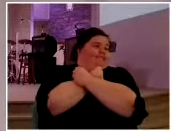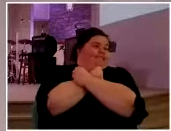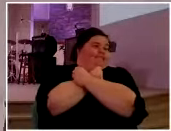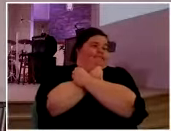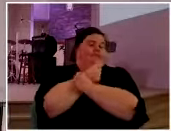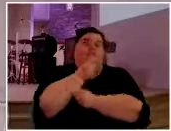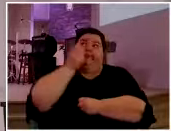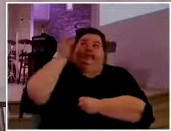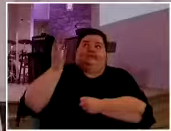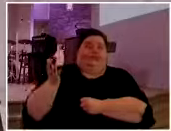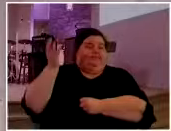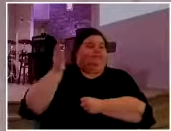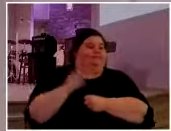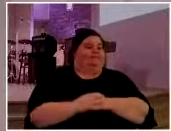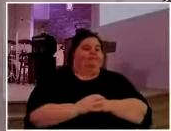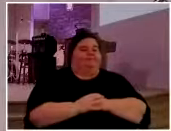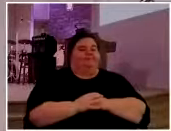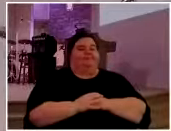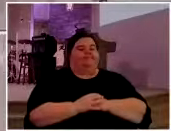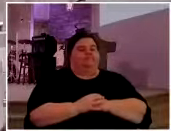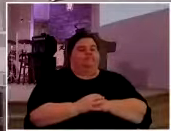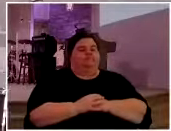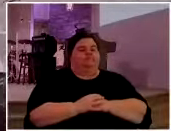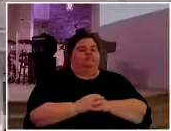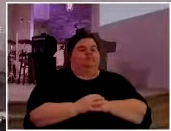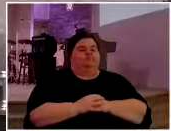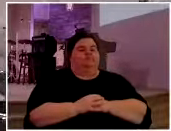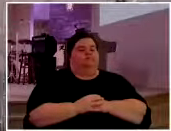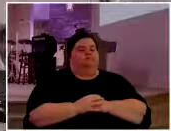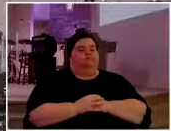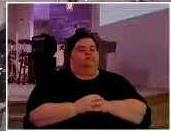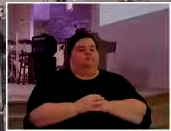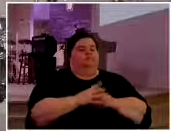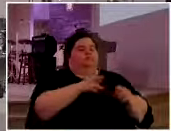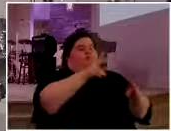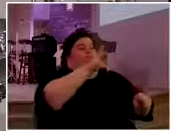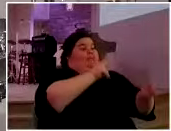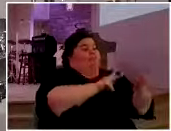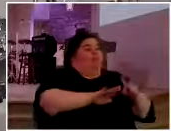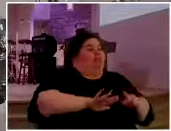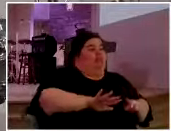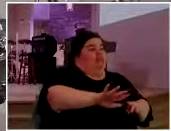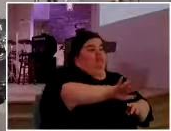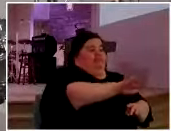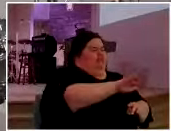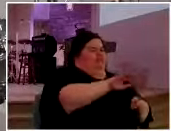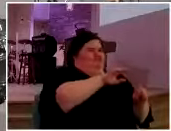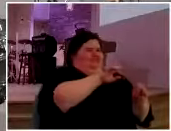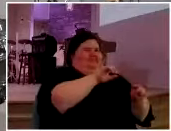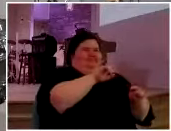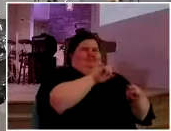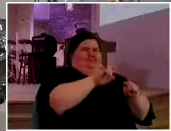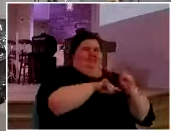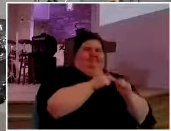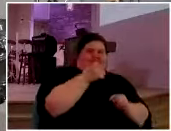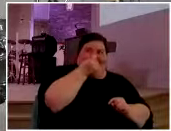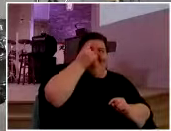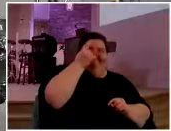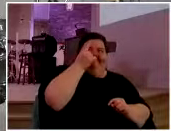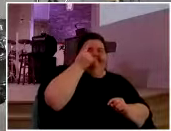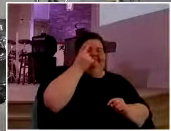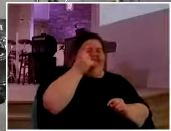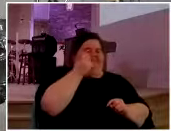There are people that can't fathom, can't understand how that can be in the